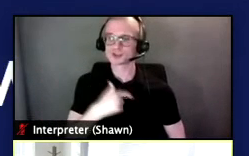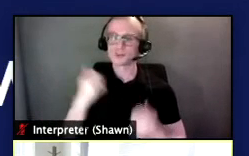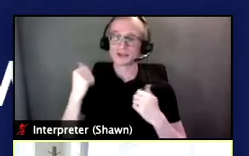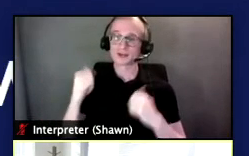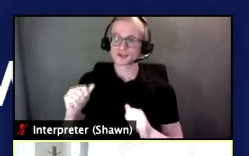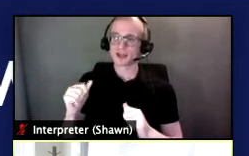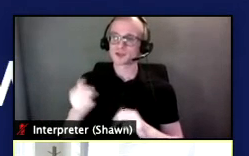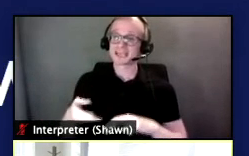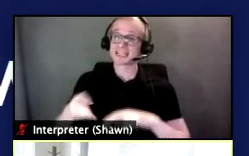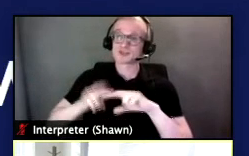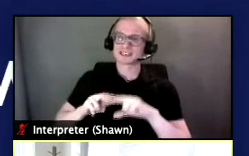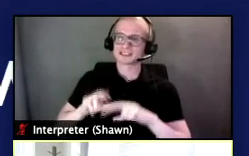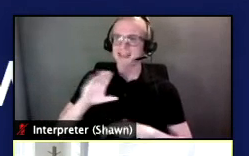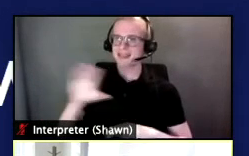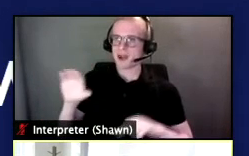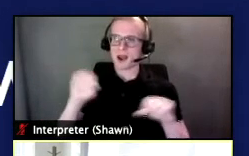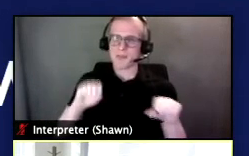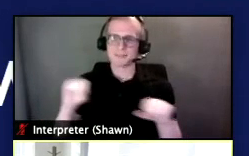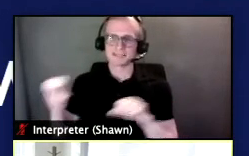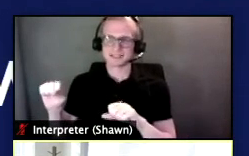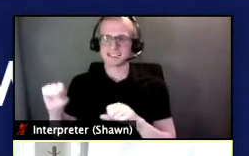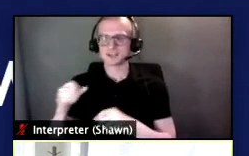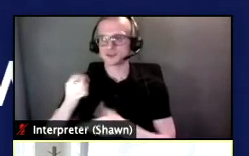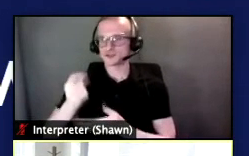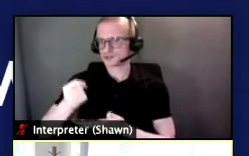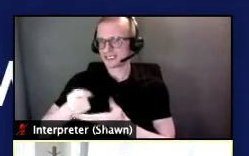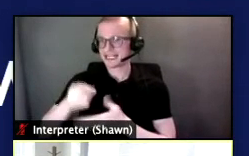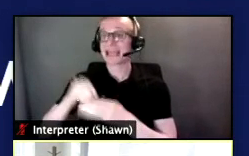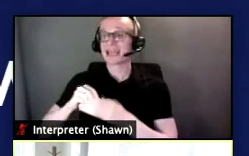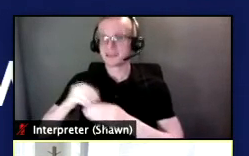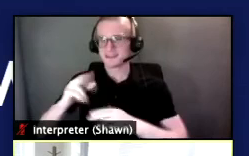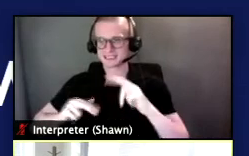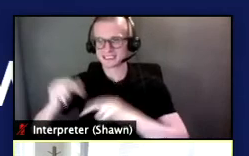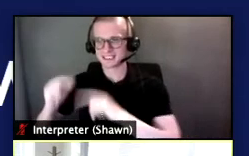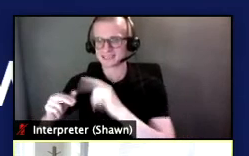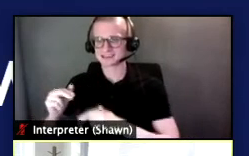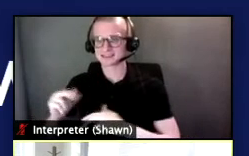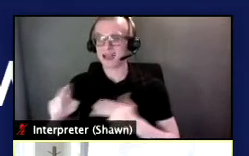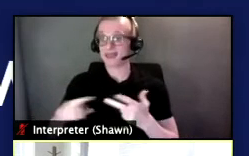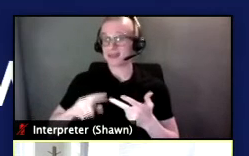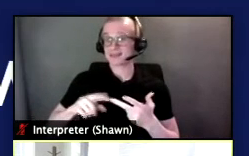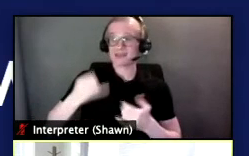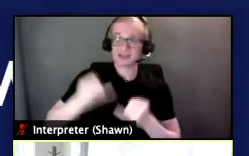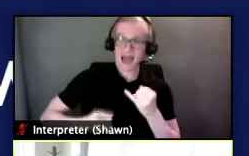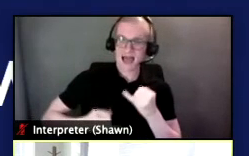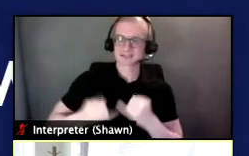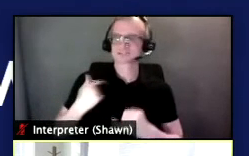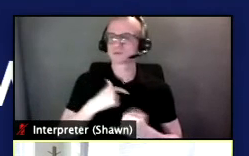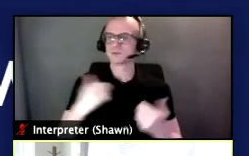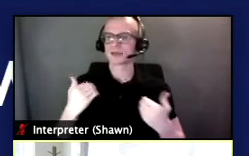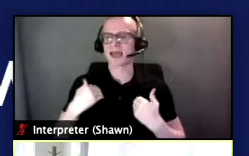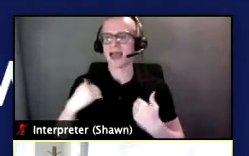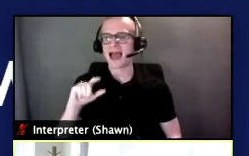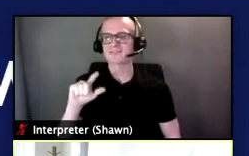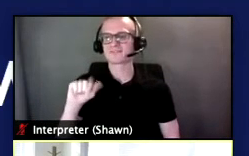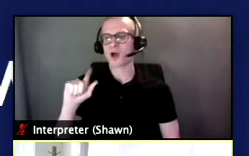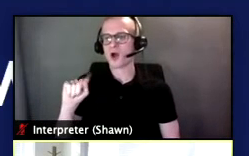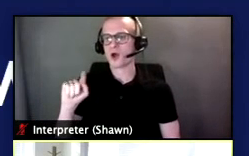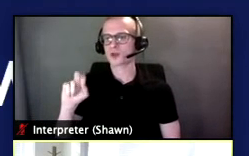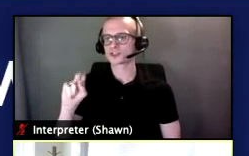facilities. And then as a very last resort, we do have alternative care sites, which is kind of drain the